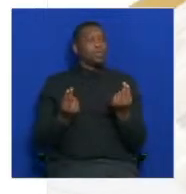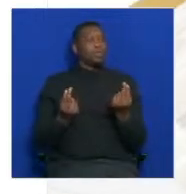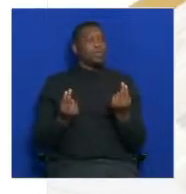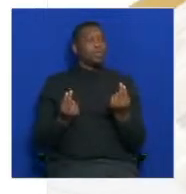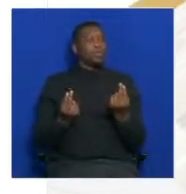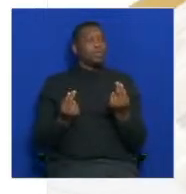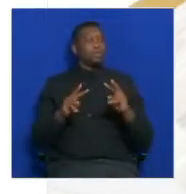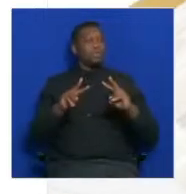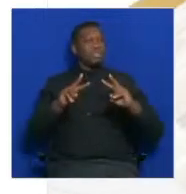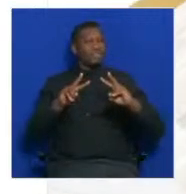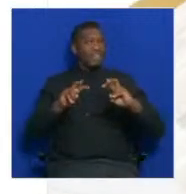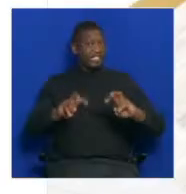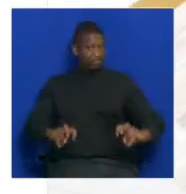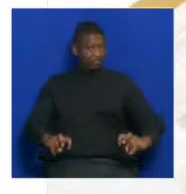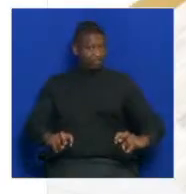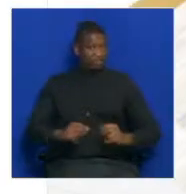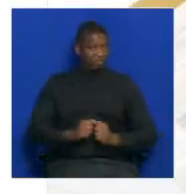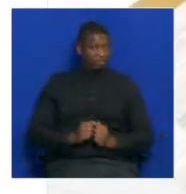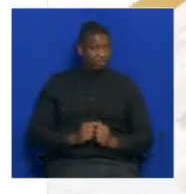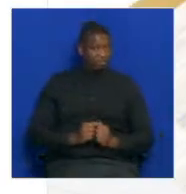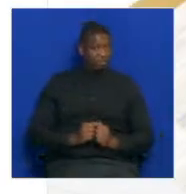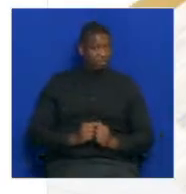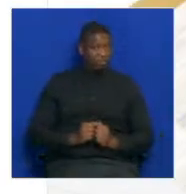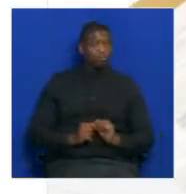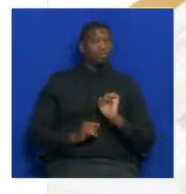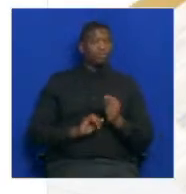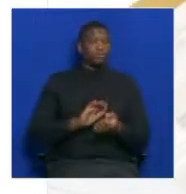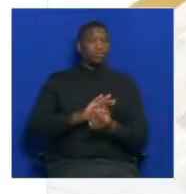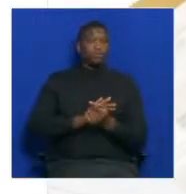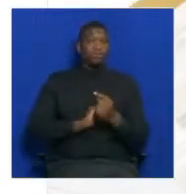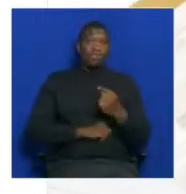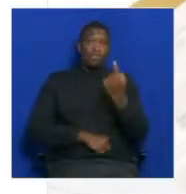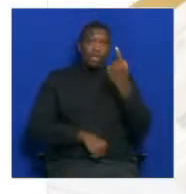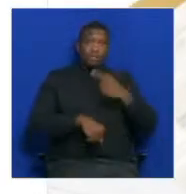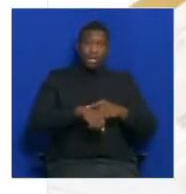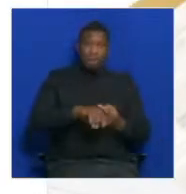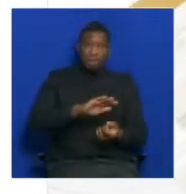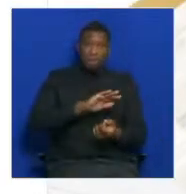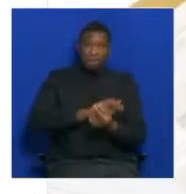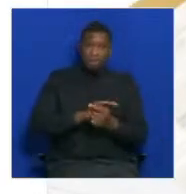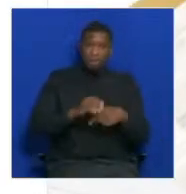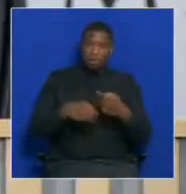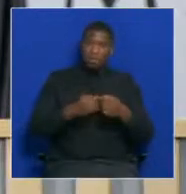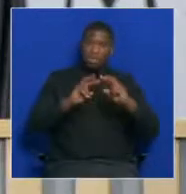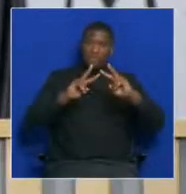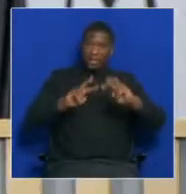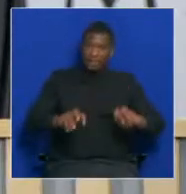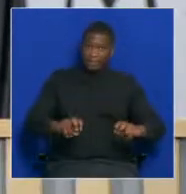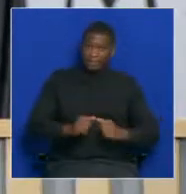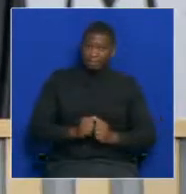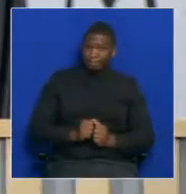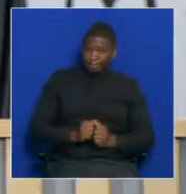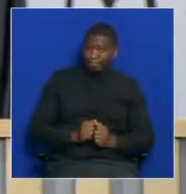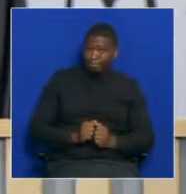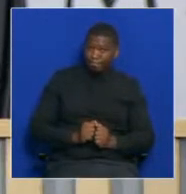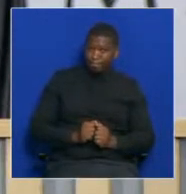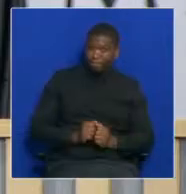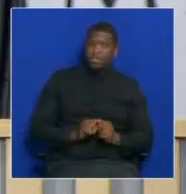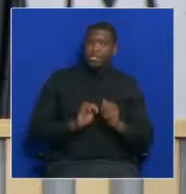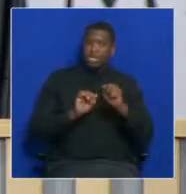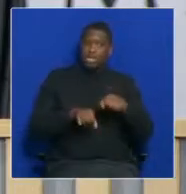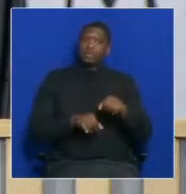investigation. This was the first time you're finding out about that investigation? Yes, it was the first time I found out that there